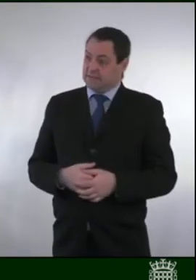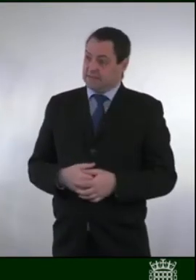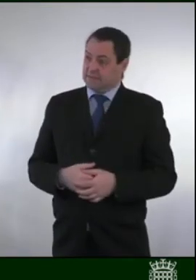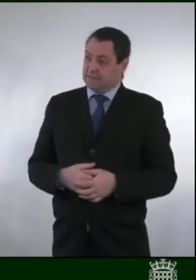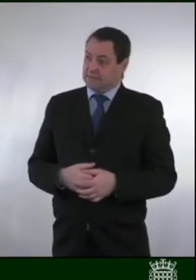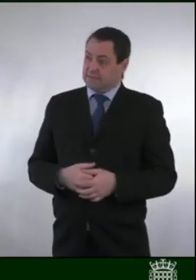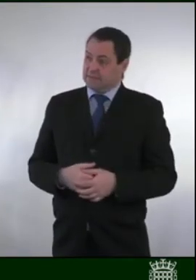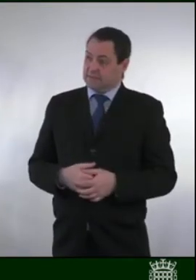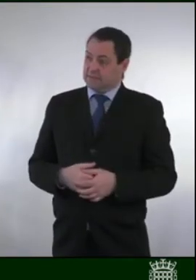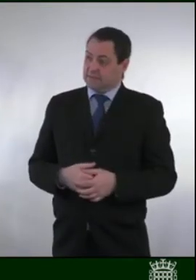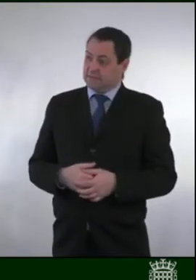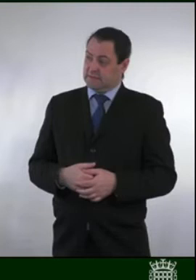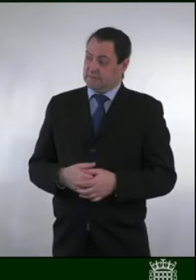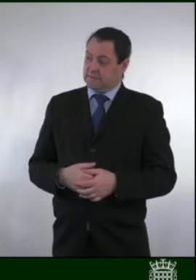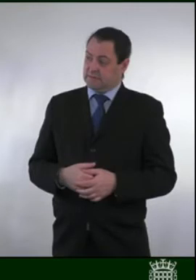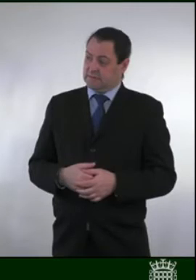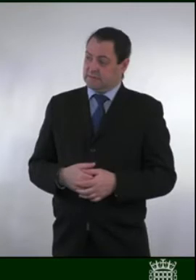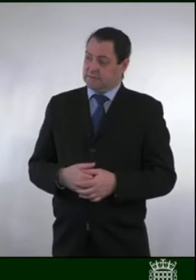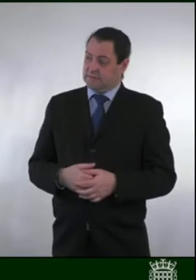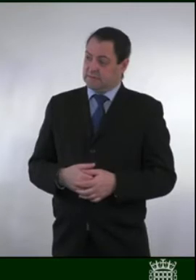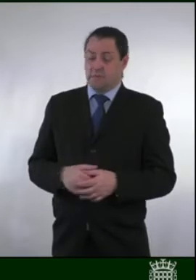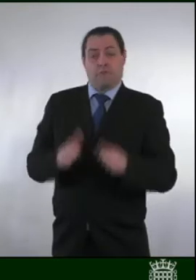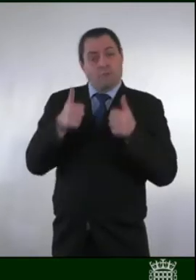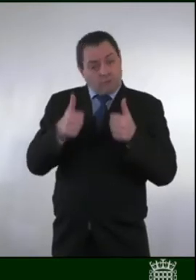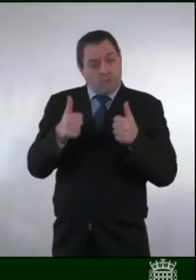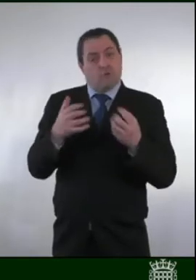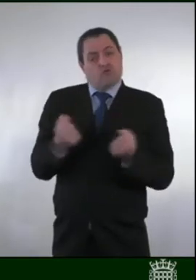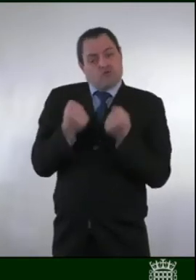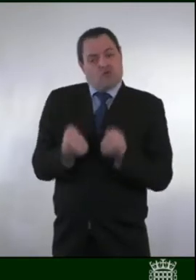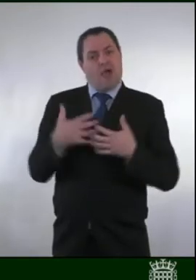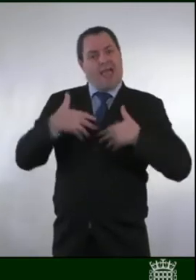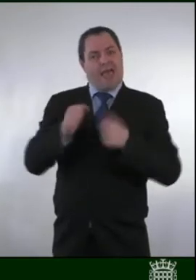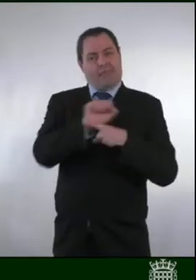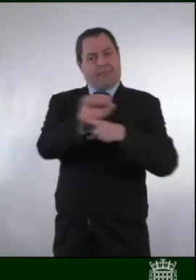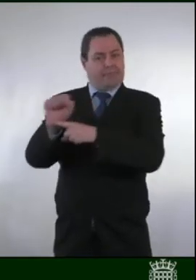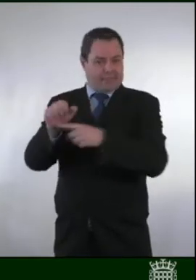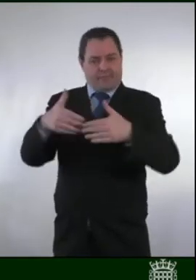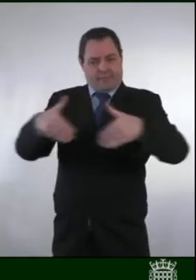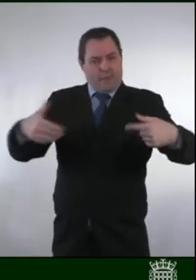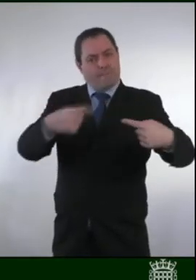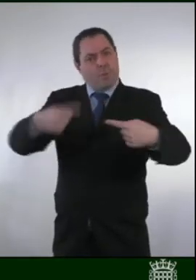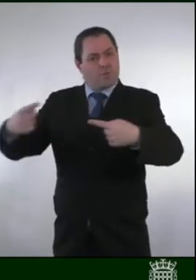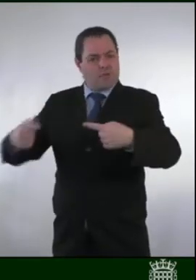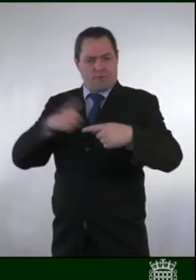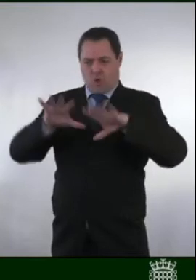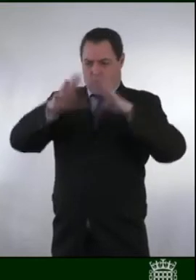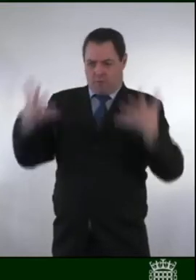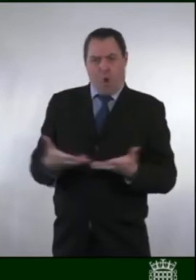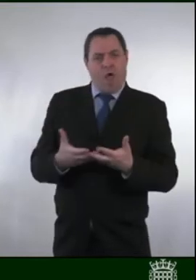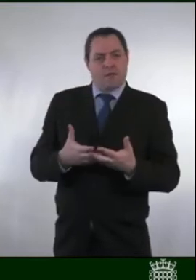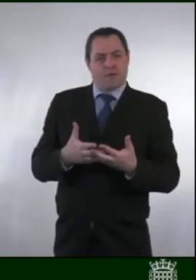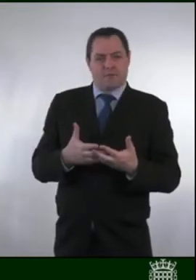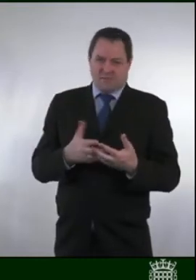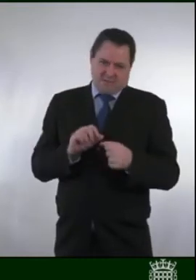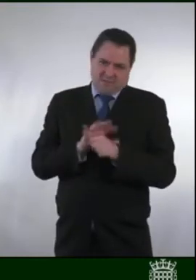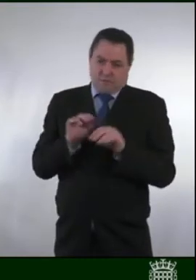vaccinations, and it's excellent that we now have strong health borders. But as the virus bounces around the world, there is a real risk that it